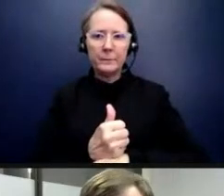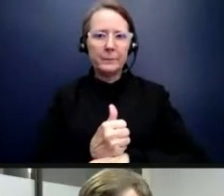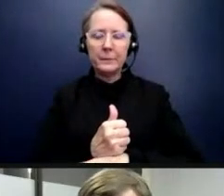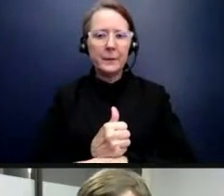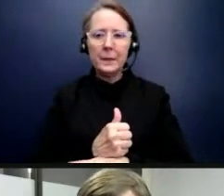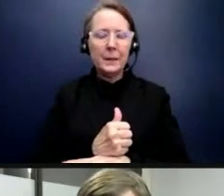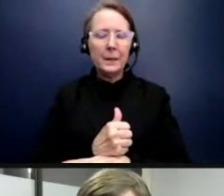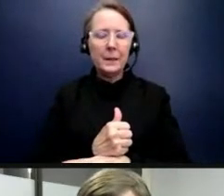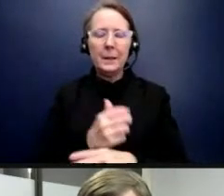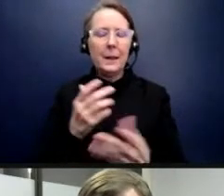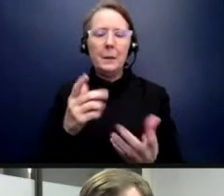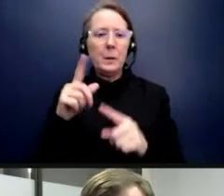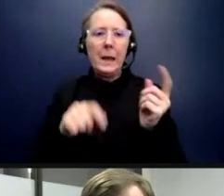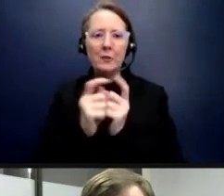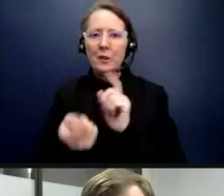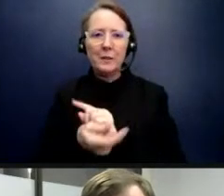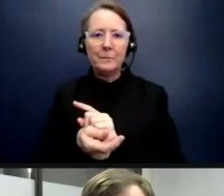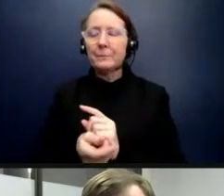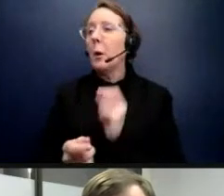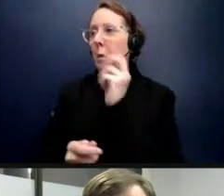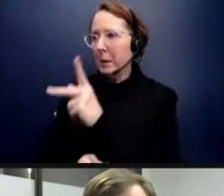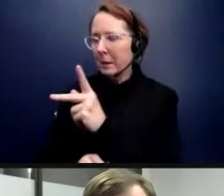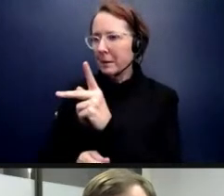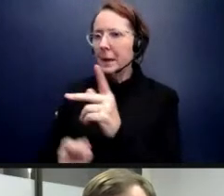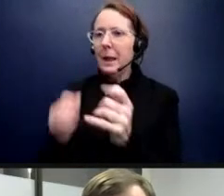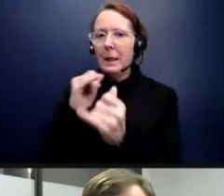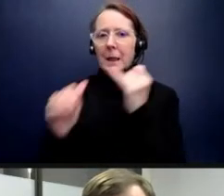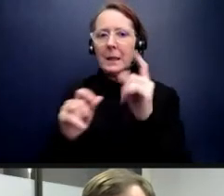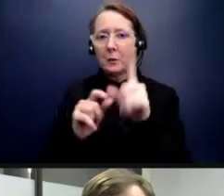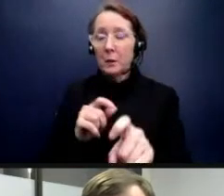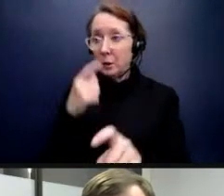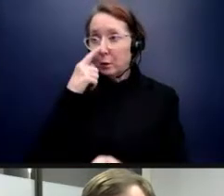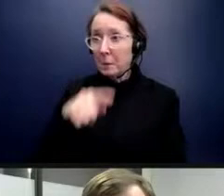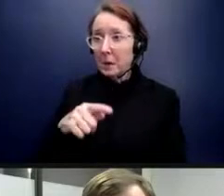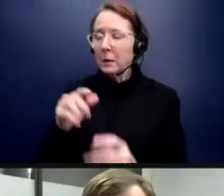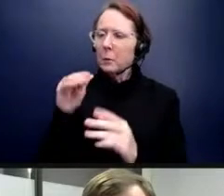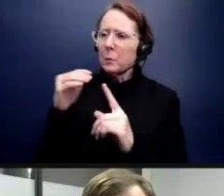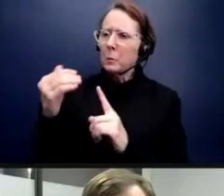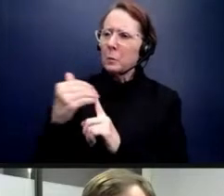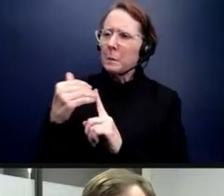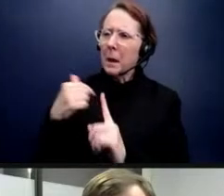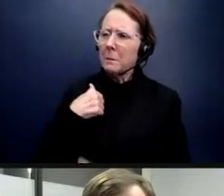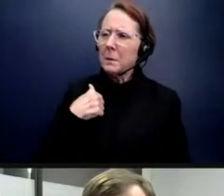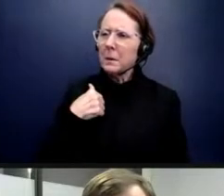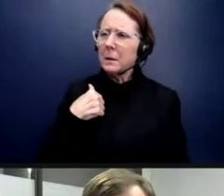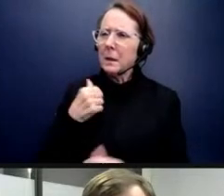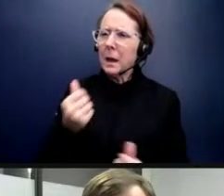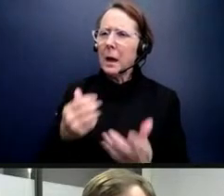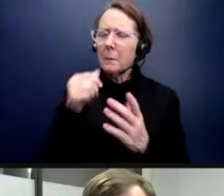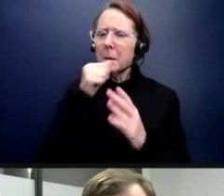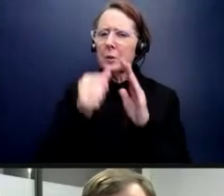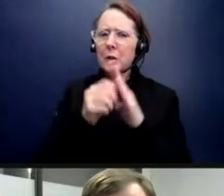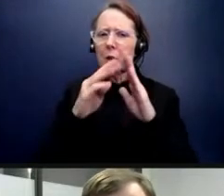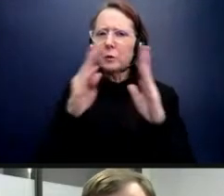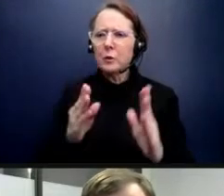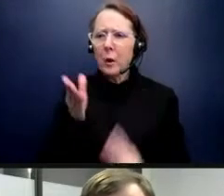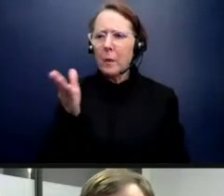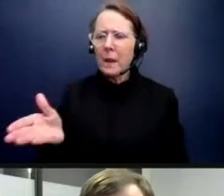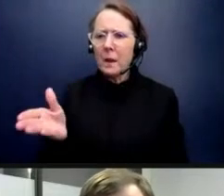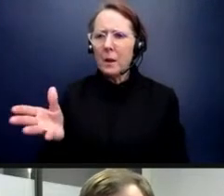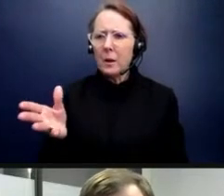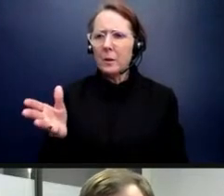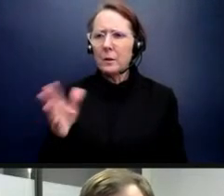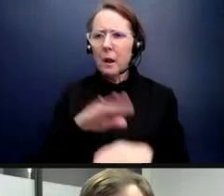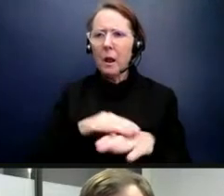it is what it is. Okay. And my last question, if I could, remind me how many shelters are at that site on